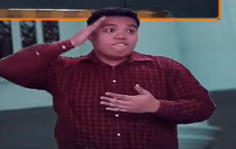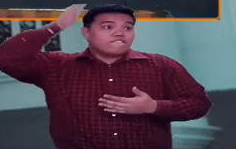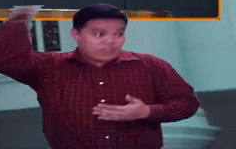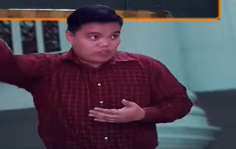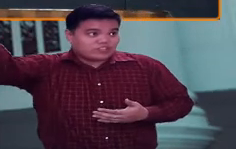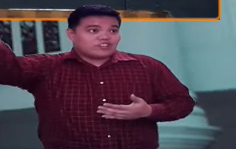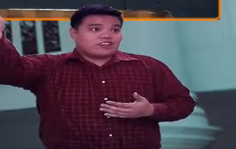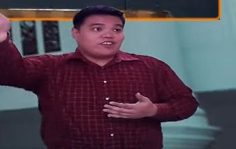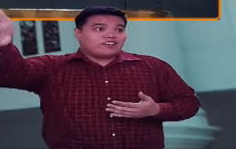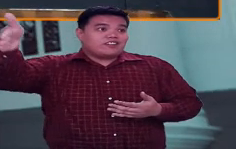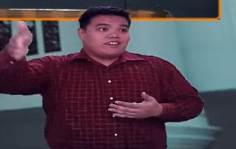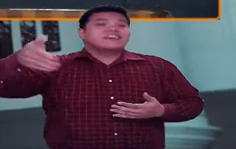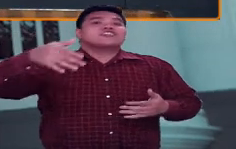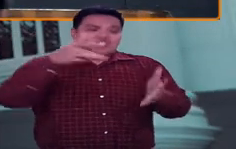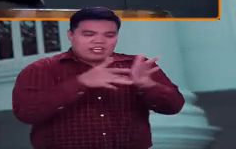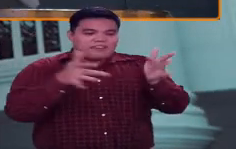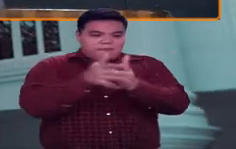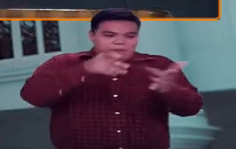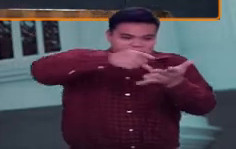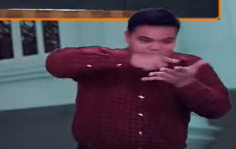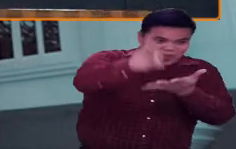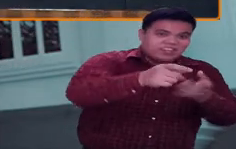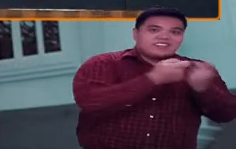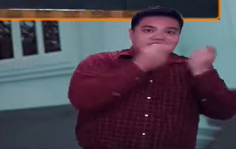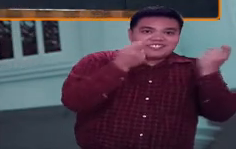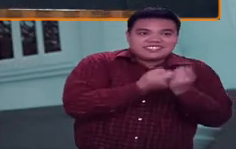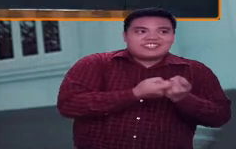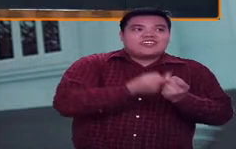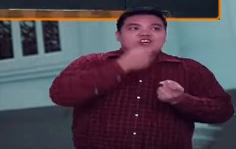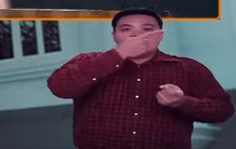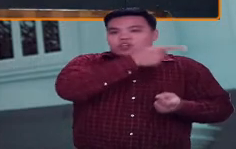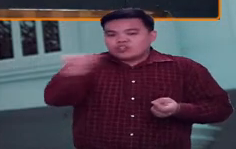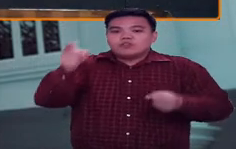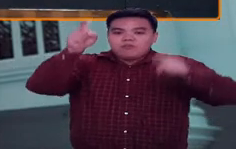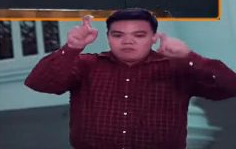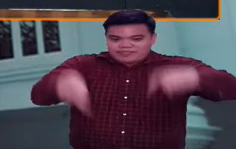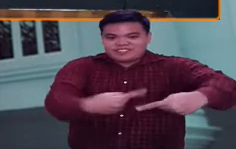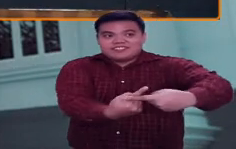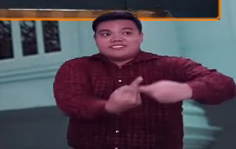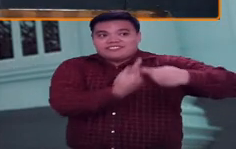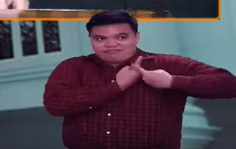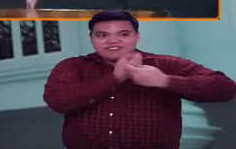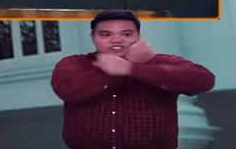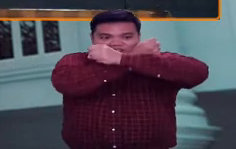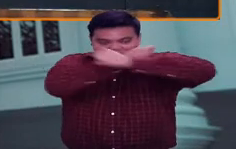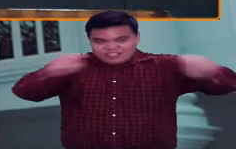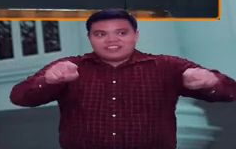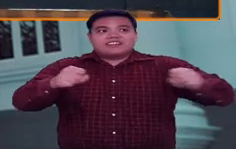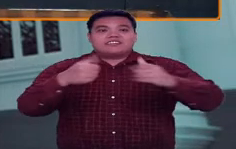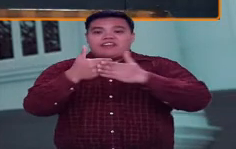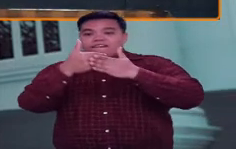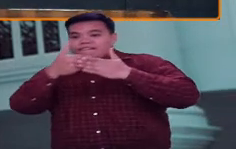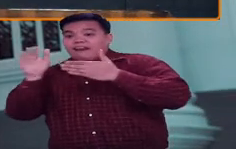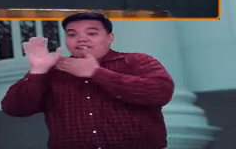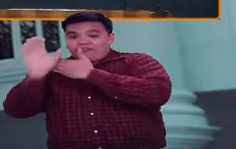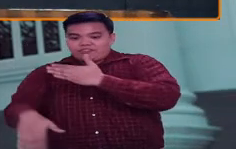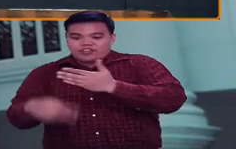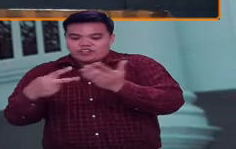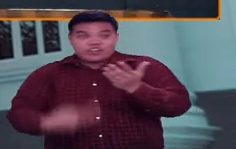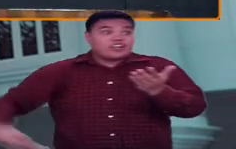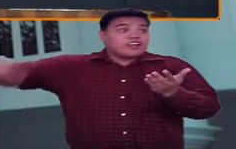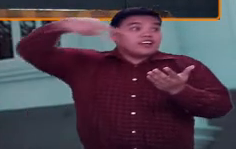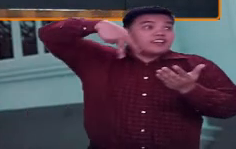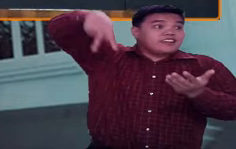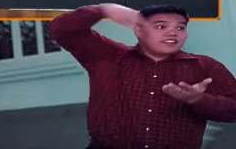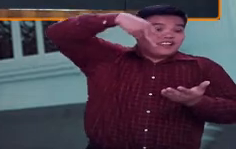future, I know Jesus paid the price for them to be saved. After his resurrection, Jesus looked